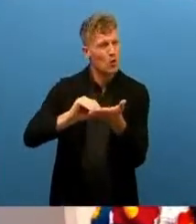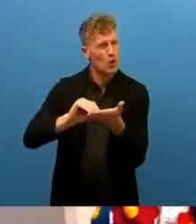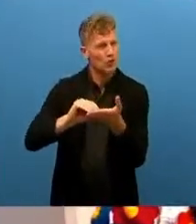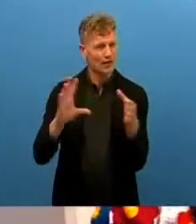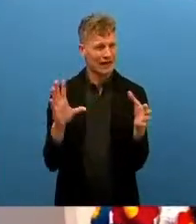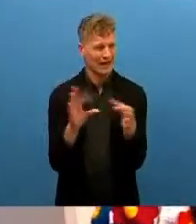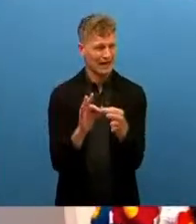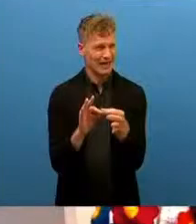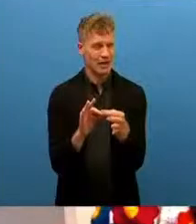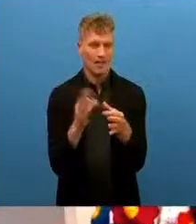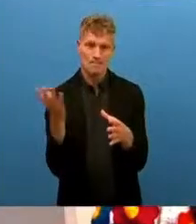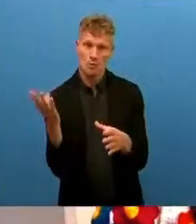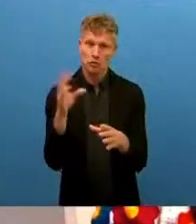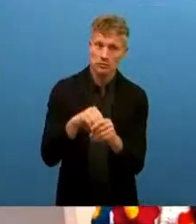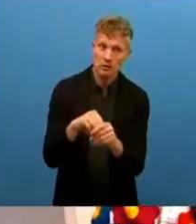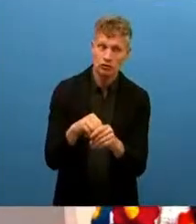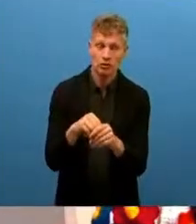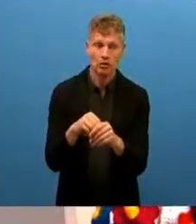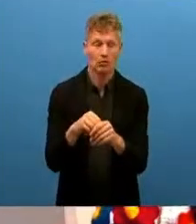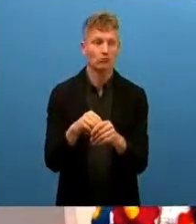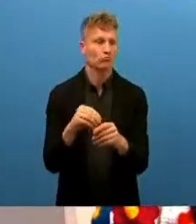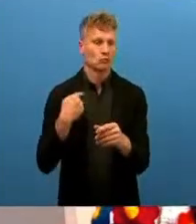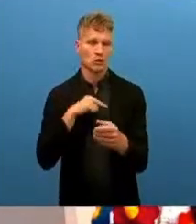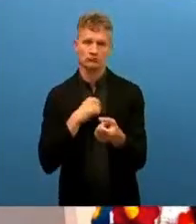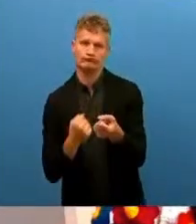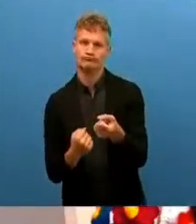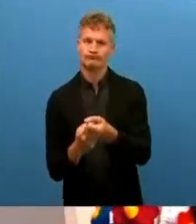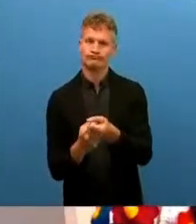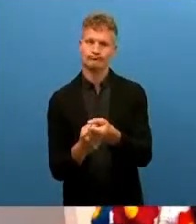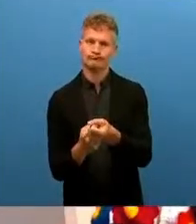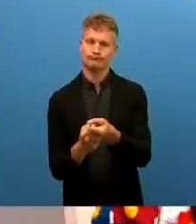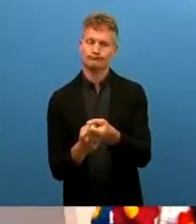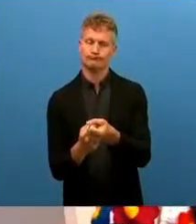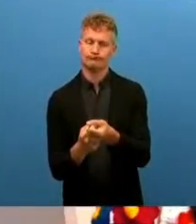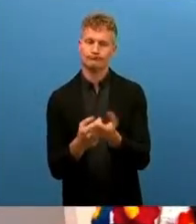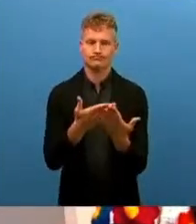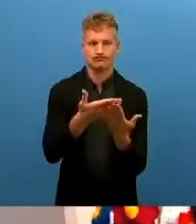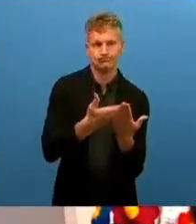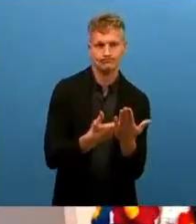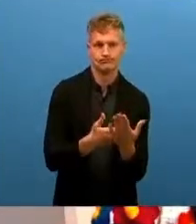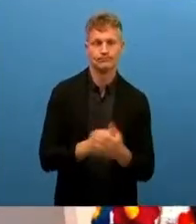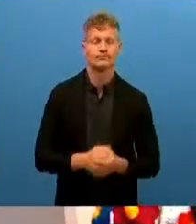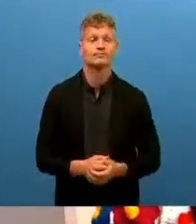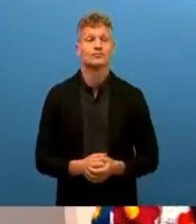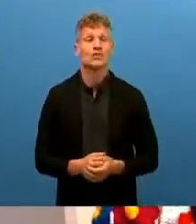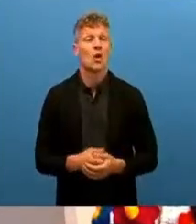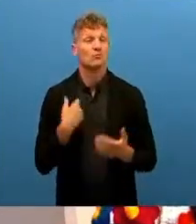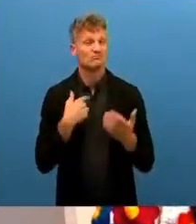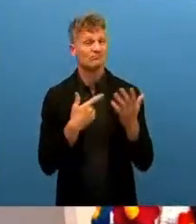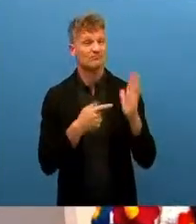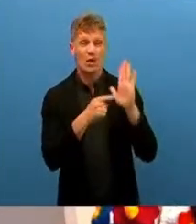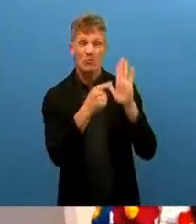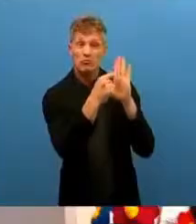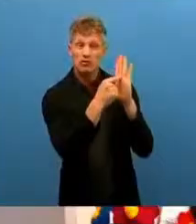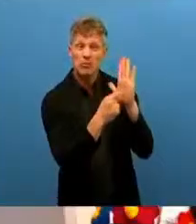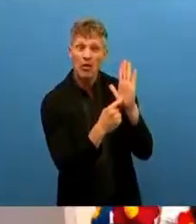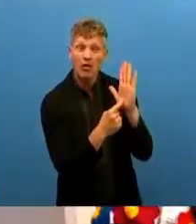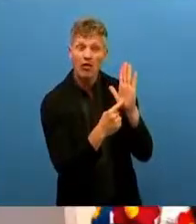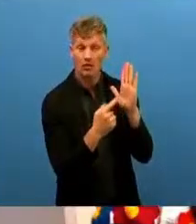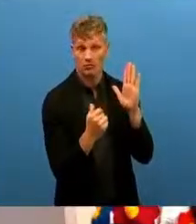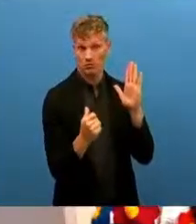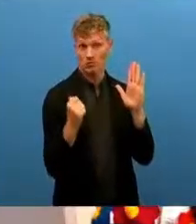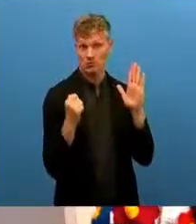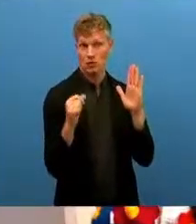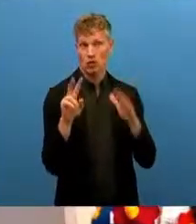on the participation of indigenous peoples and the work of the Human Rights Council. Following those principles, in February 2024 in Mexico,